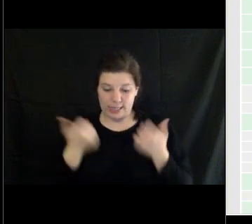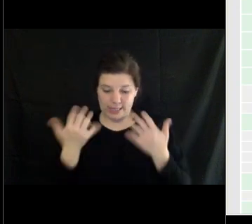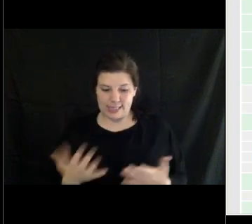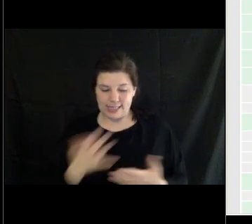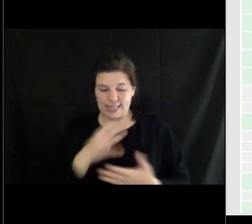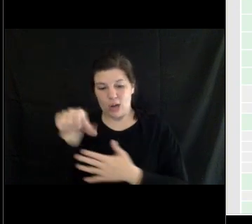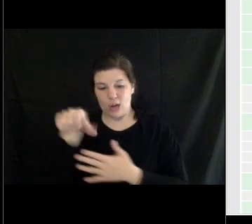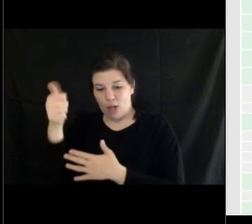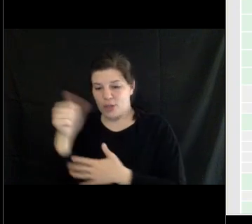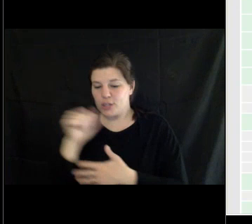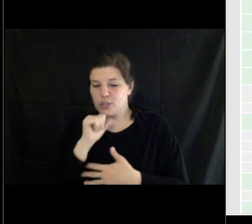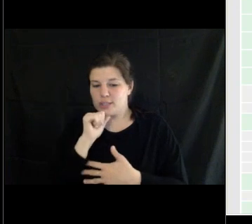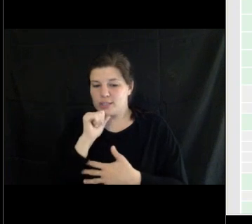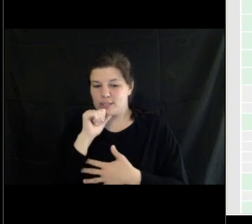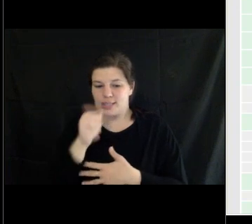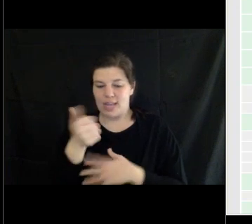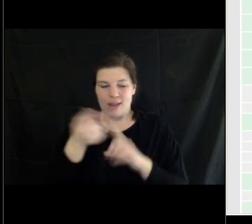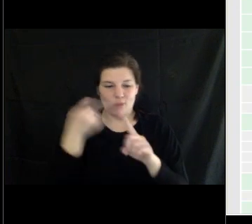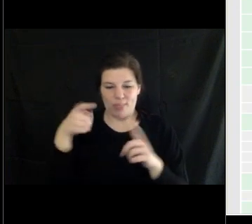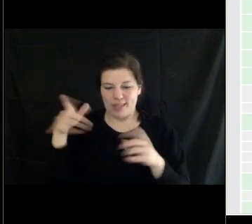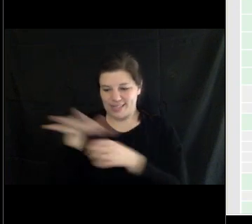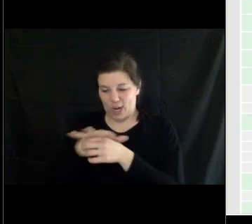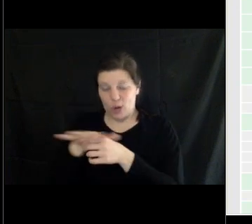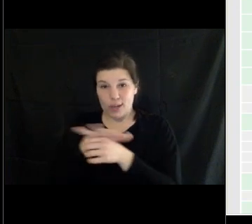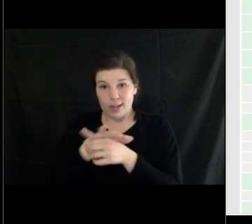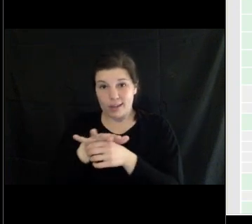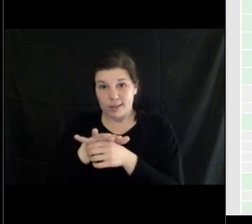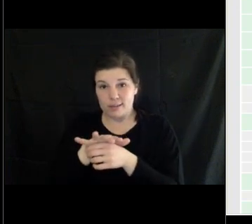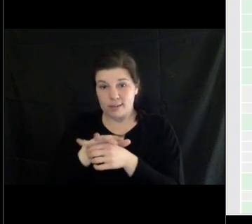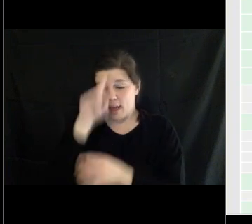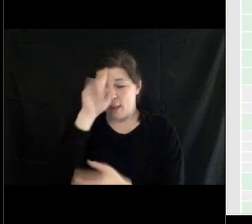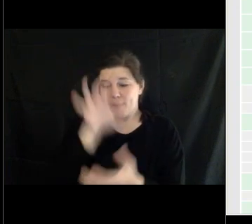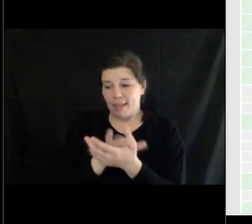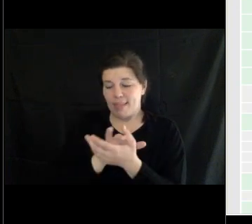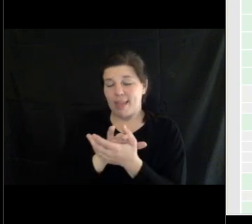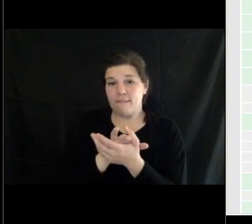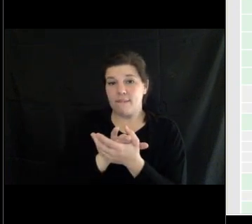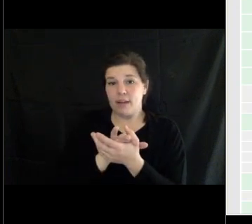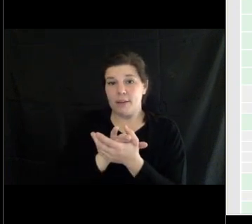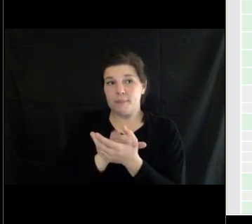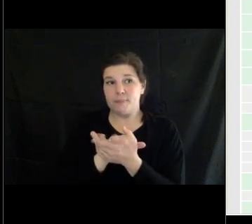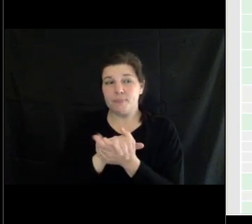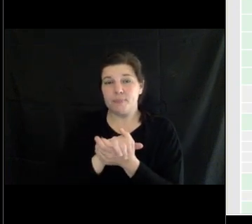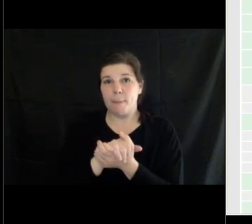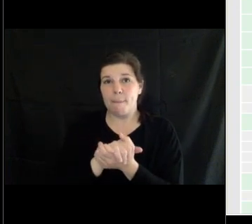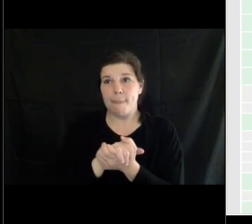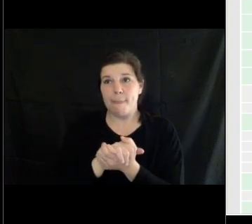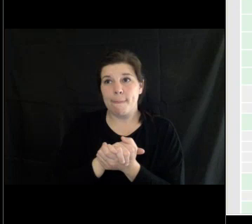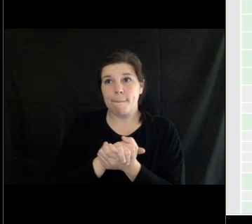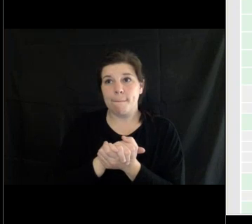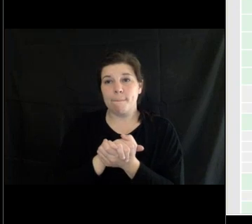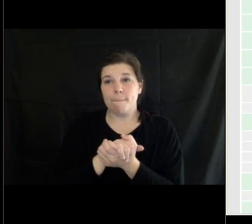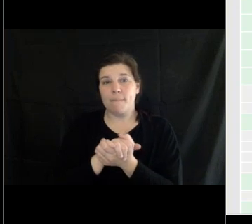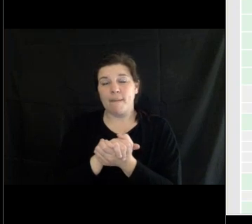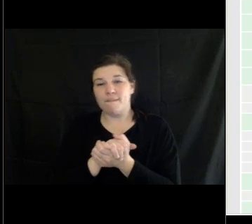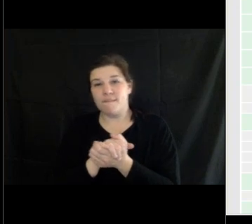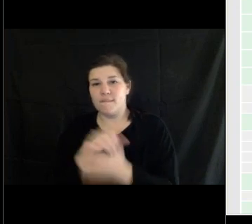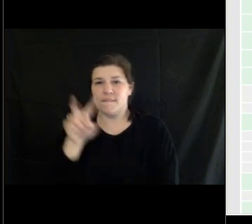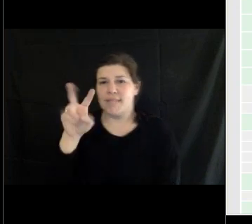that are not from this area believe that it is vitriol,